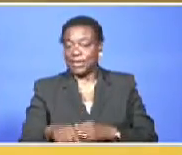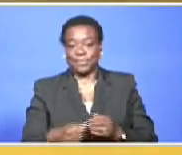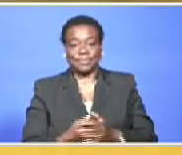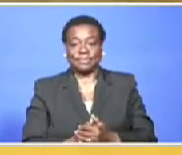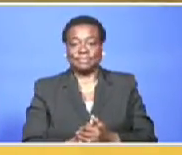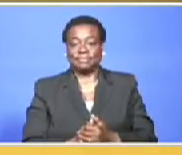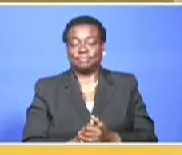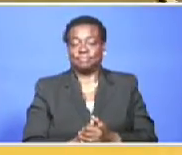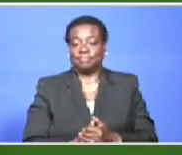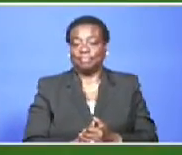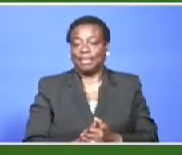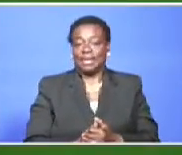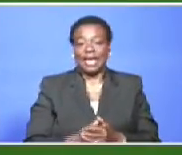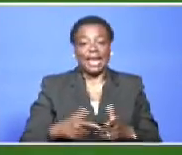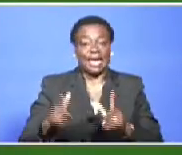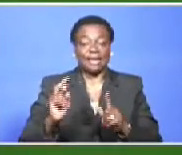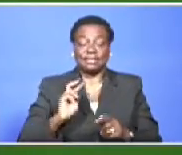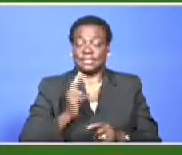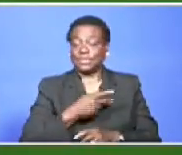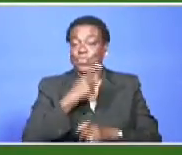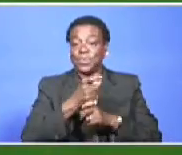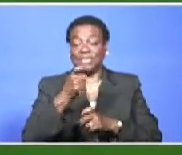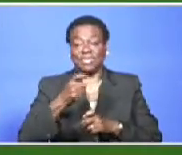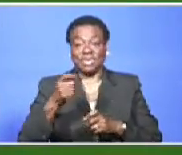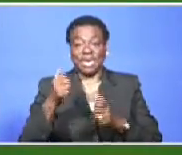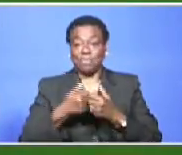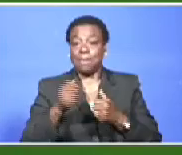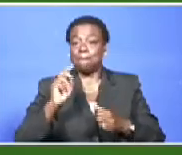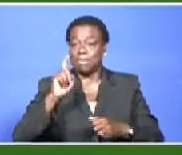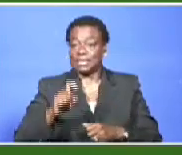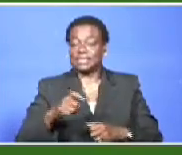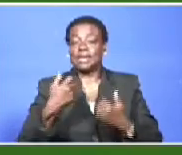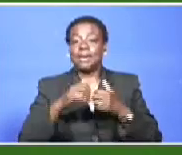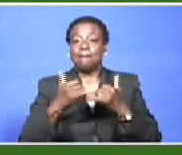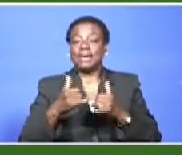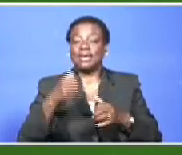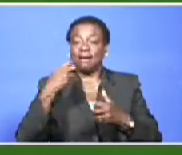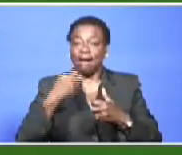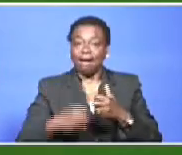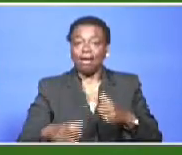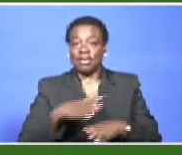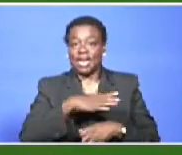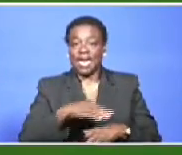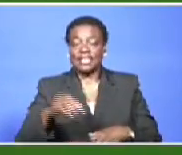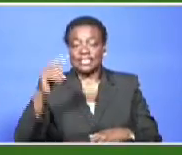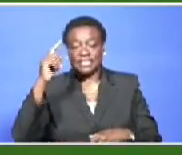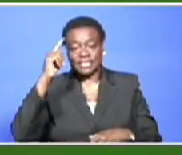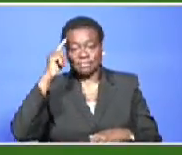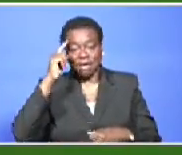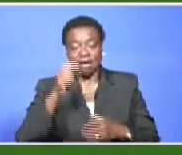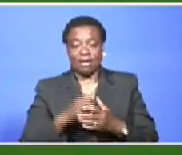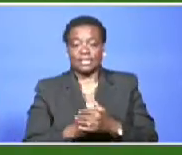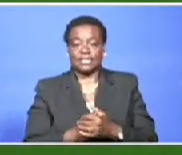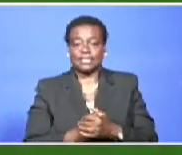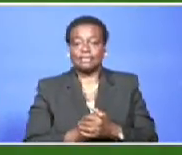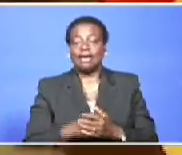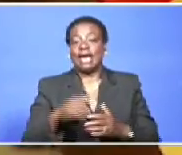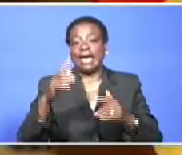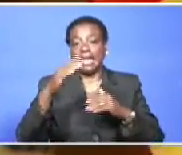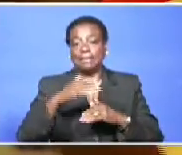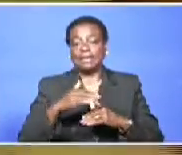expect for them to lay down and let us win the game. We have to come out here, work hard, play smart basketball. We have to get stops on the defensive end and limit our